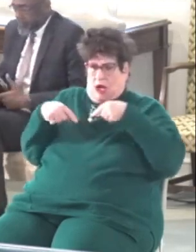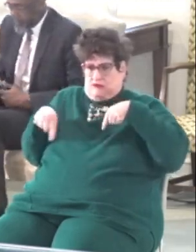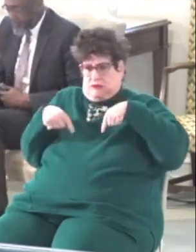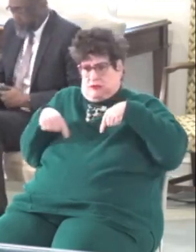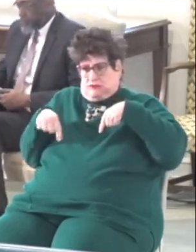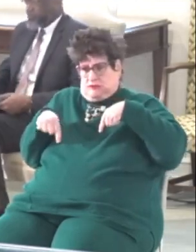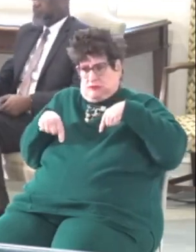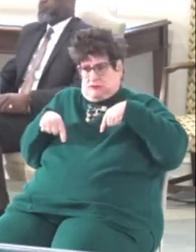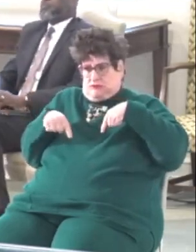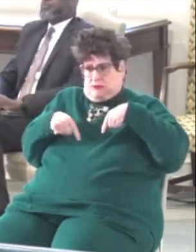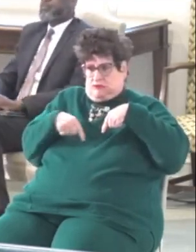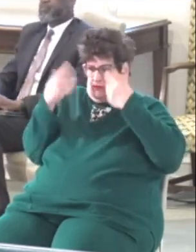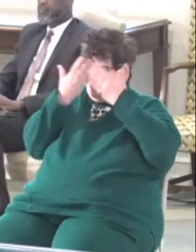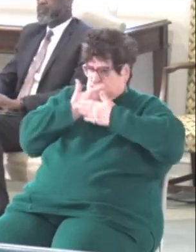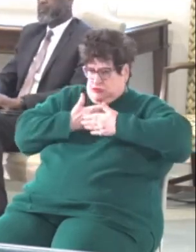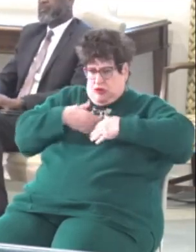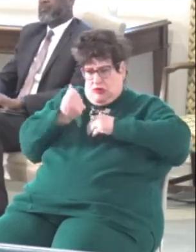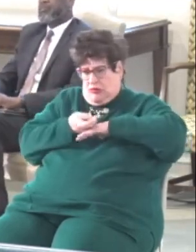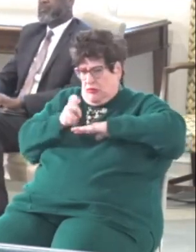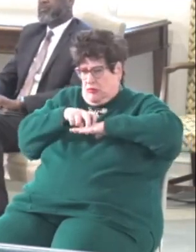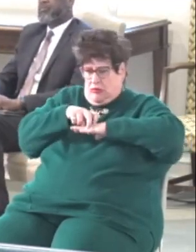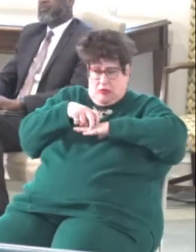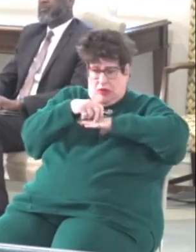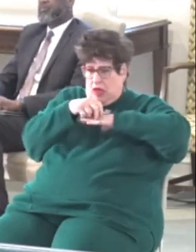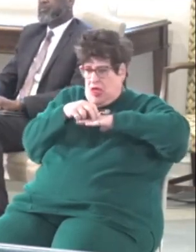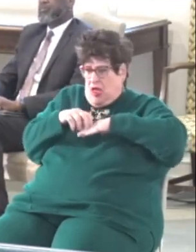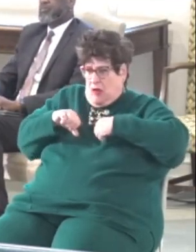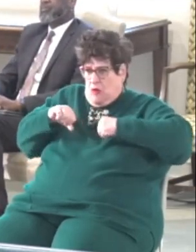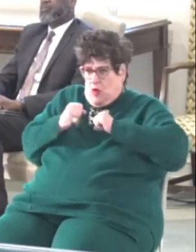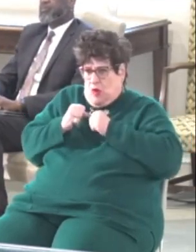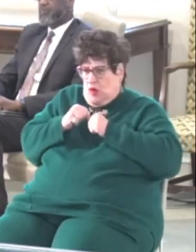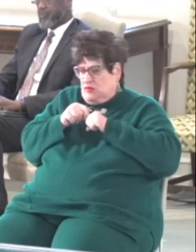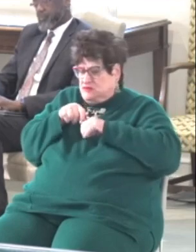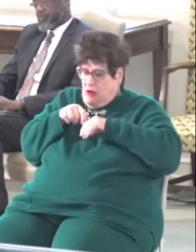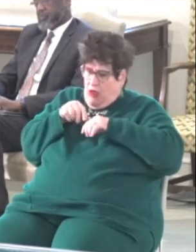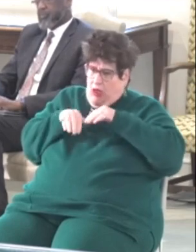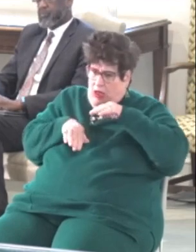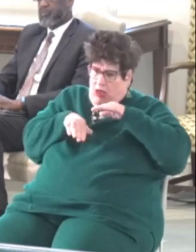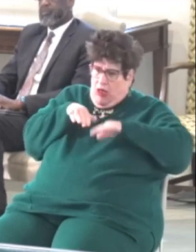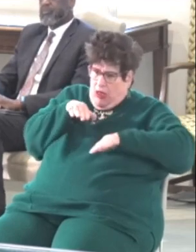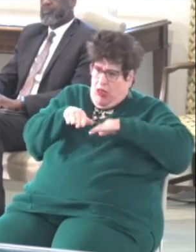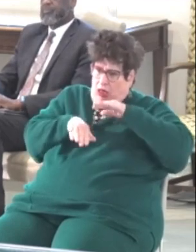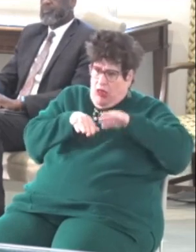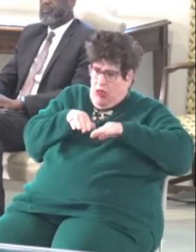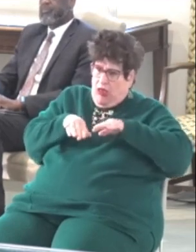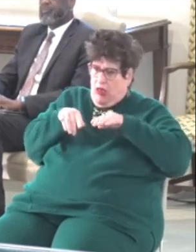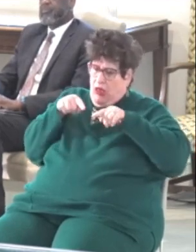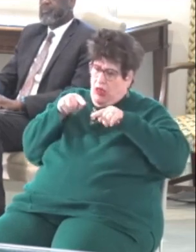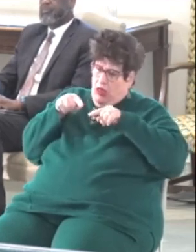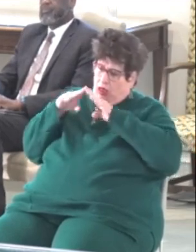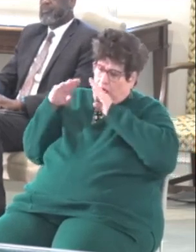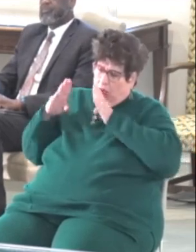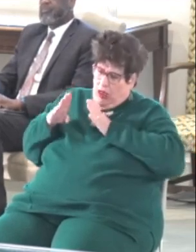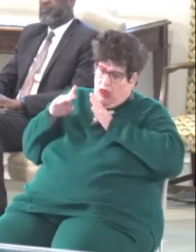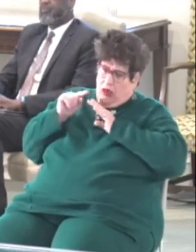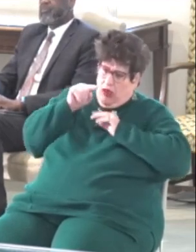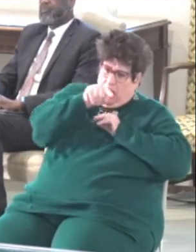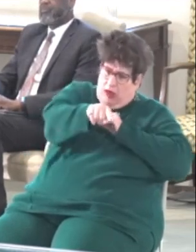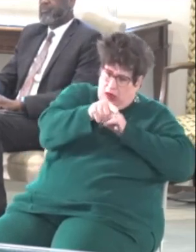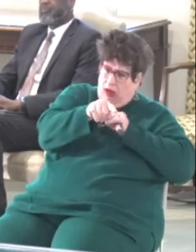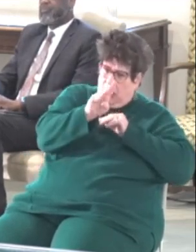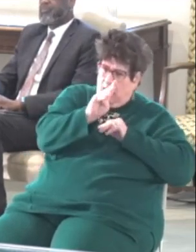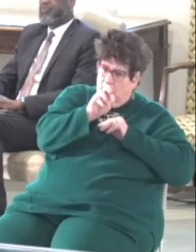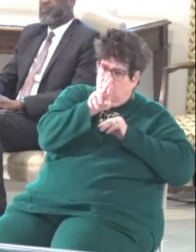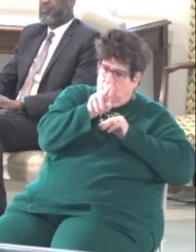darkness, finding my way down the hill from the house to the barn, and hoping that the horses would see or